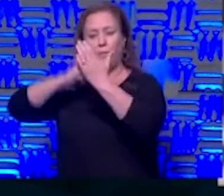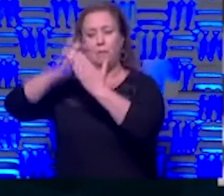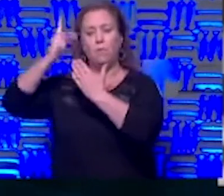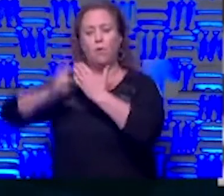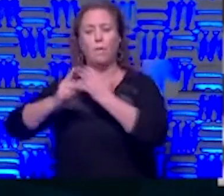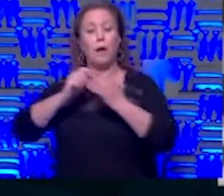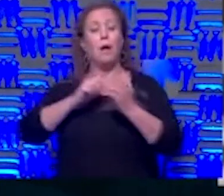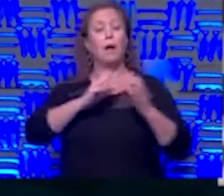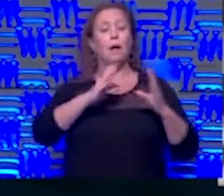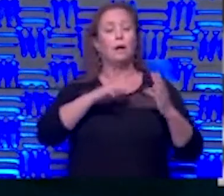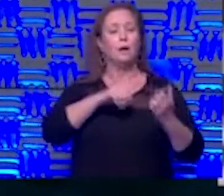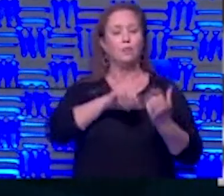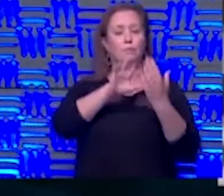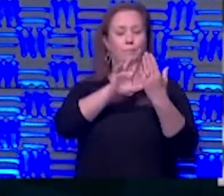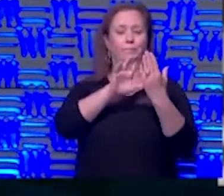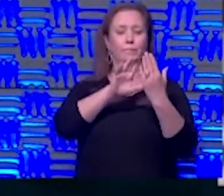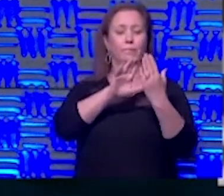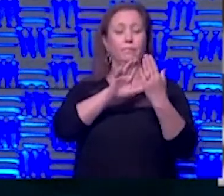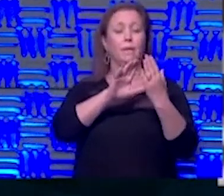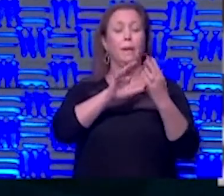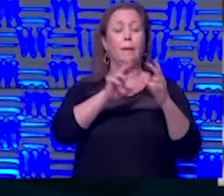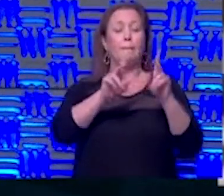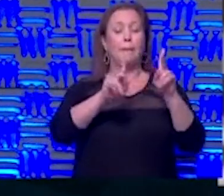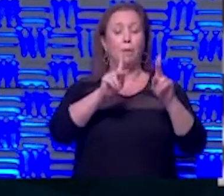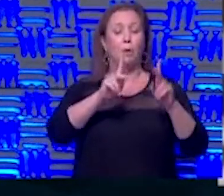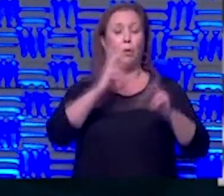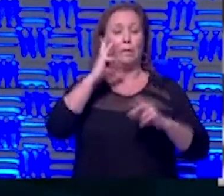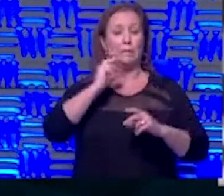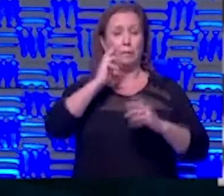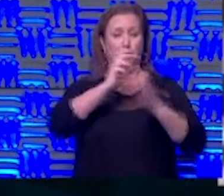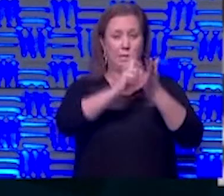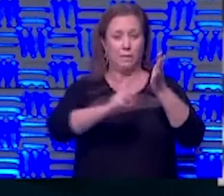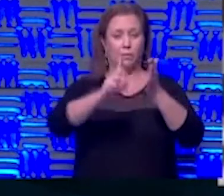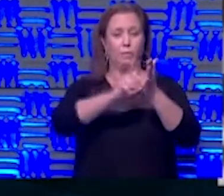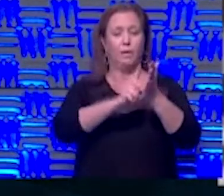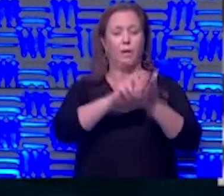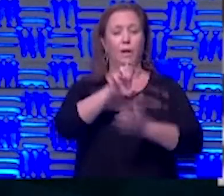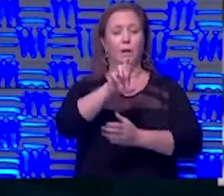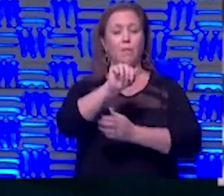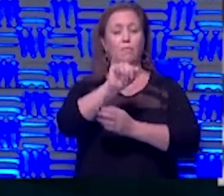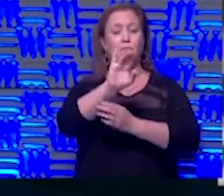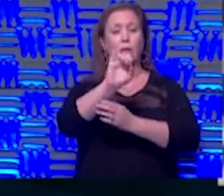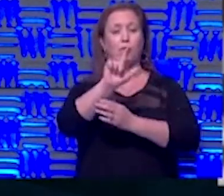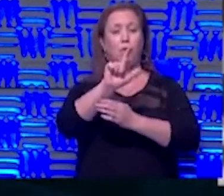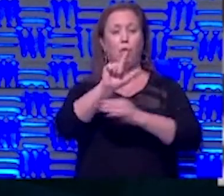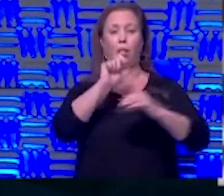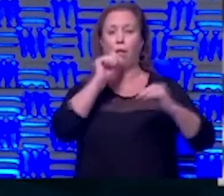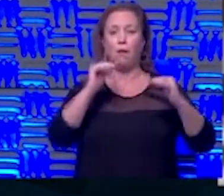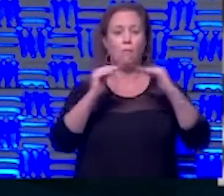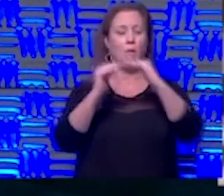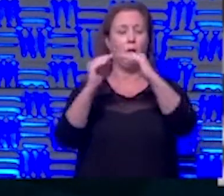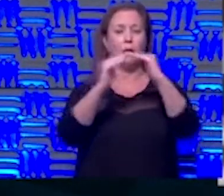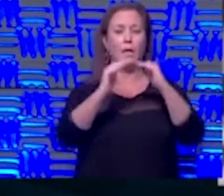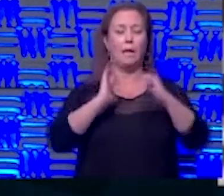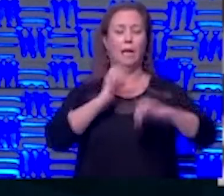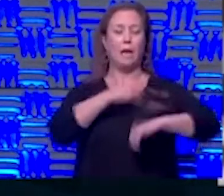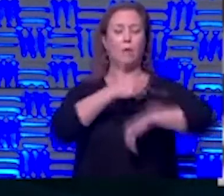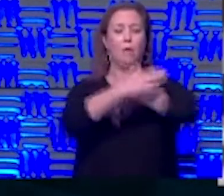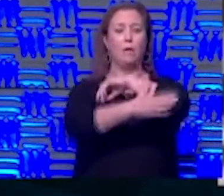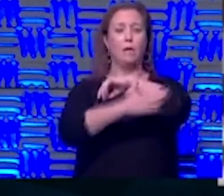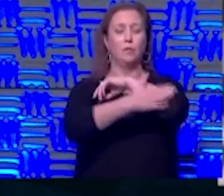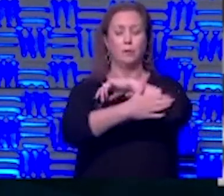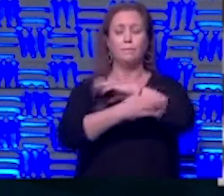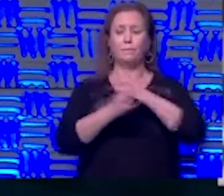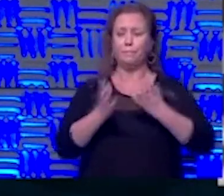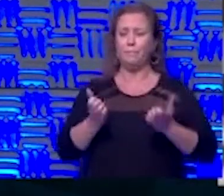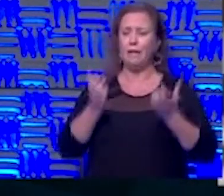individuals addressing discrimination and racial disparity in our nation. I raised this topic with you and